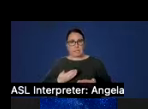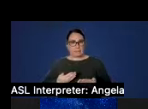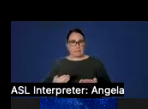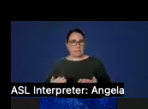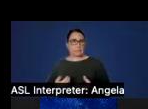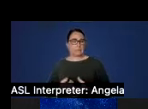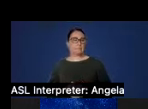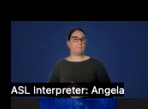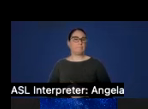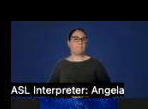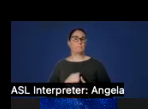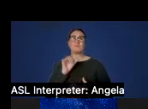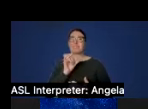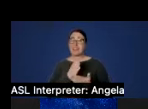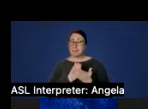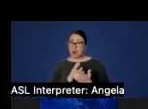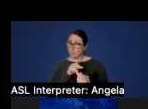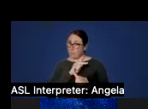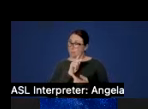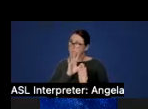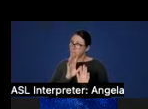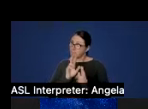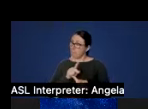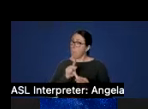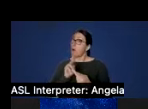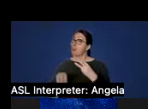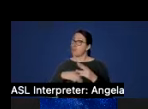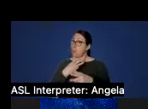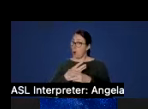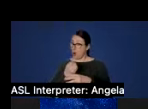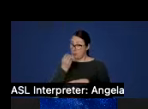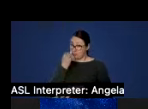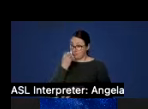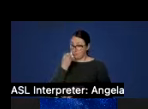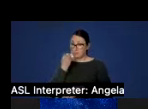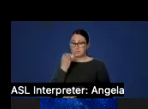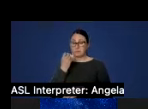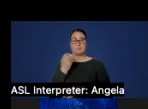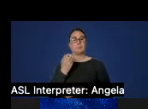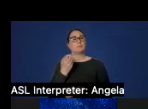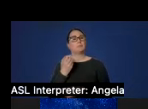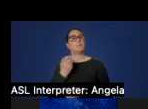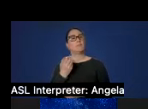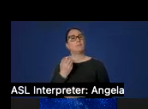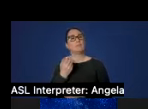part, in a perfect world, every police officer would be contacting if there was a DV or sexual assault